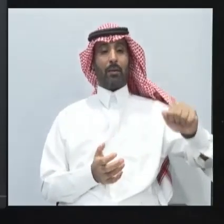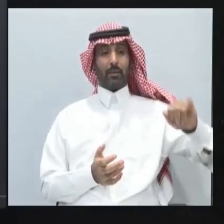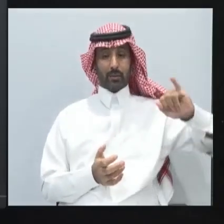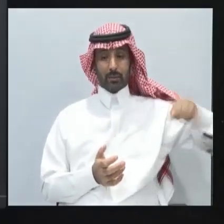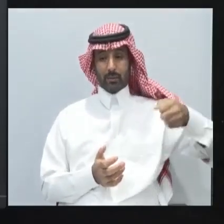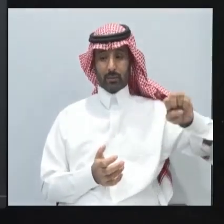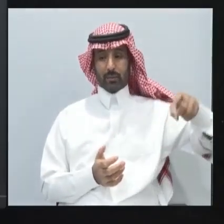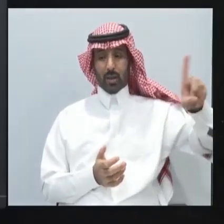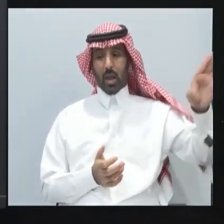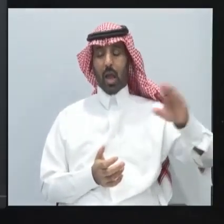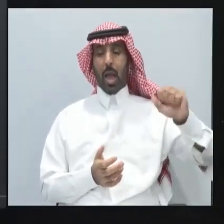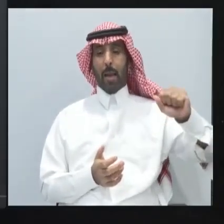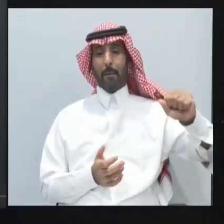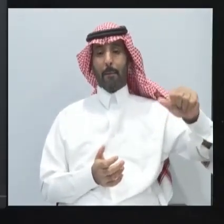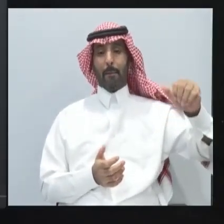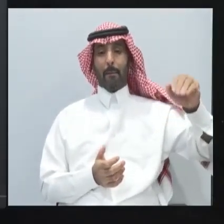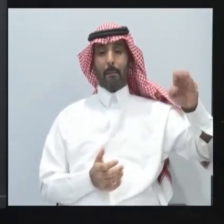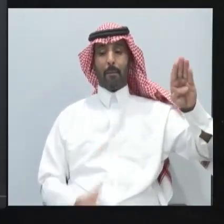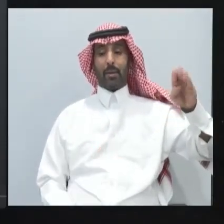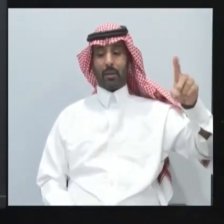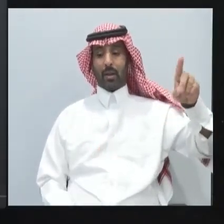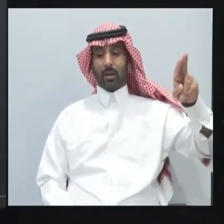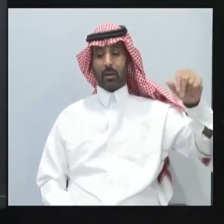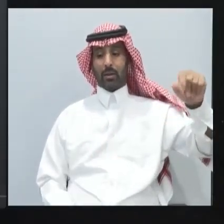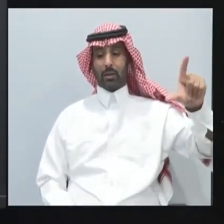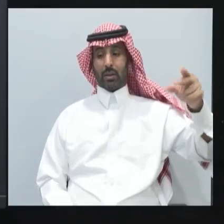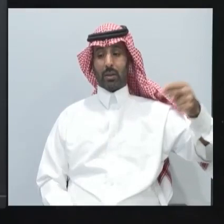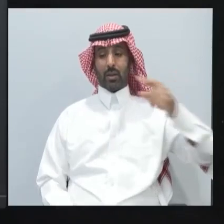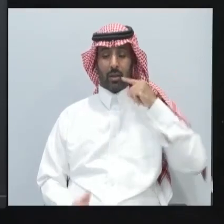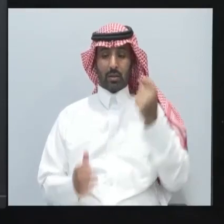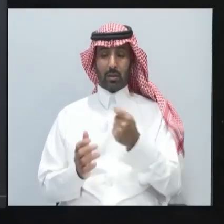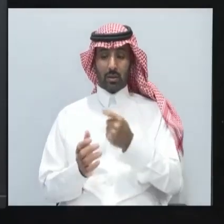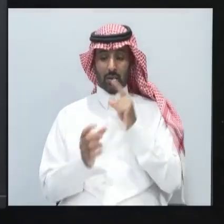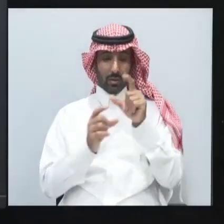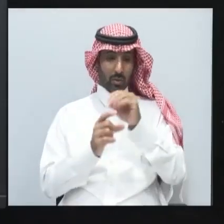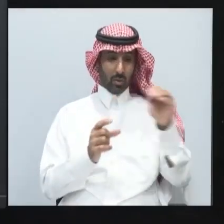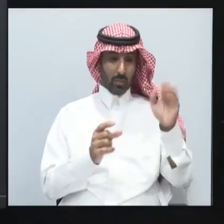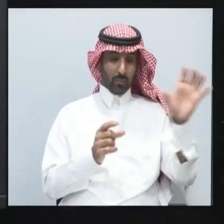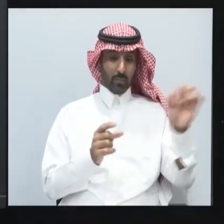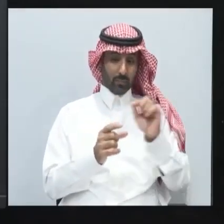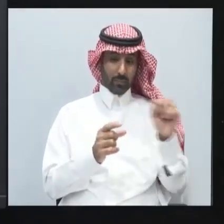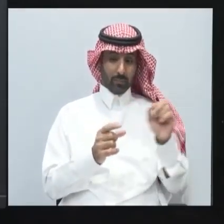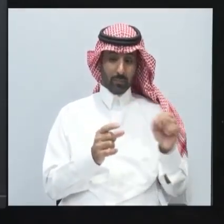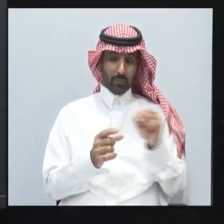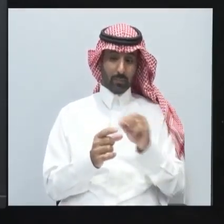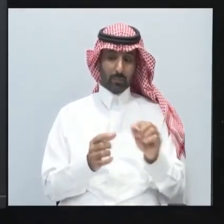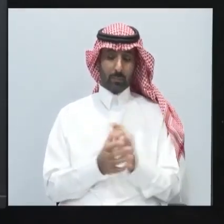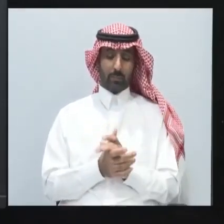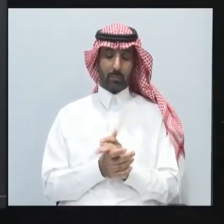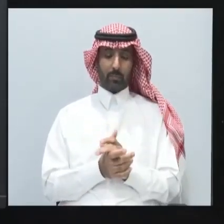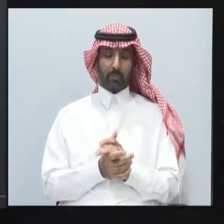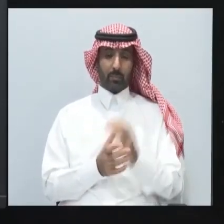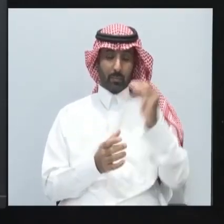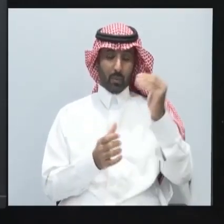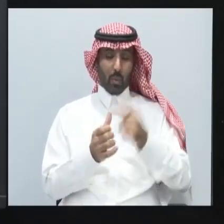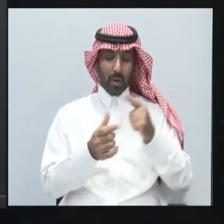book. I highlighted in the green parts the sentences or the parts of the sentences that are in